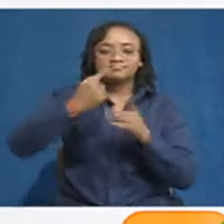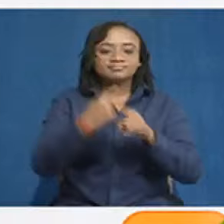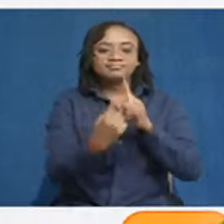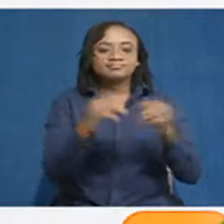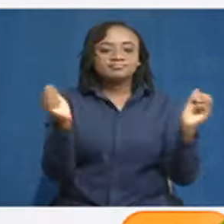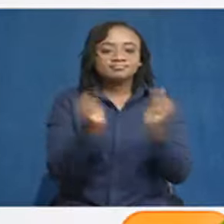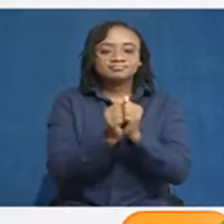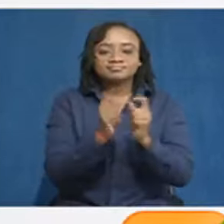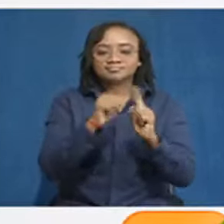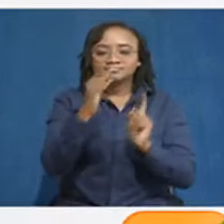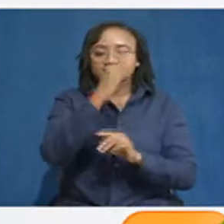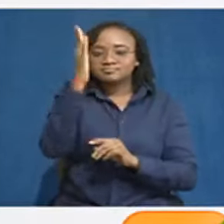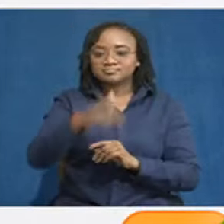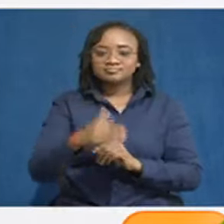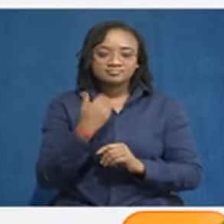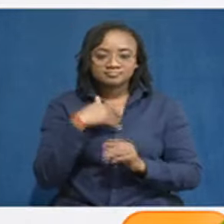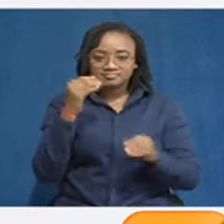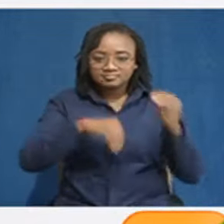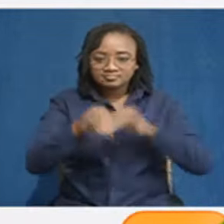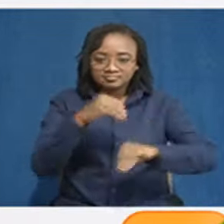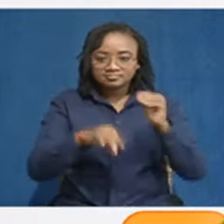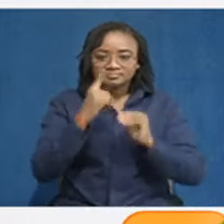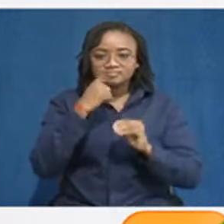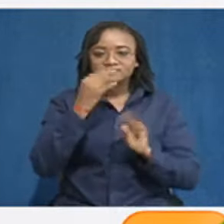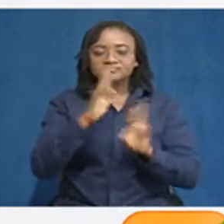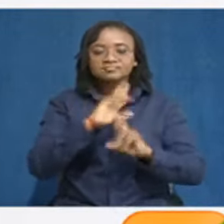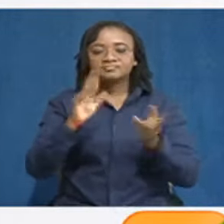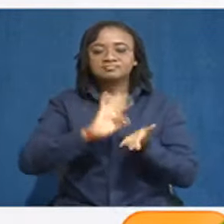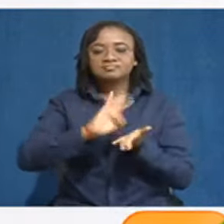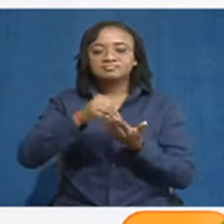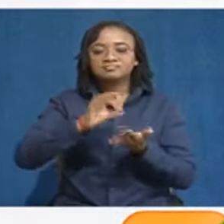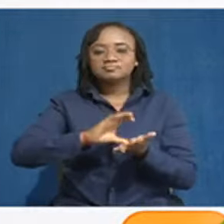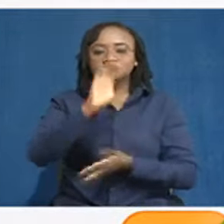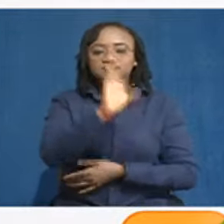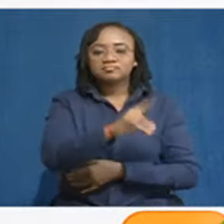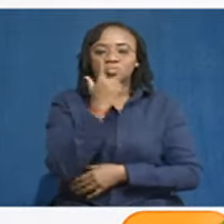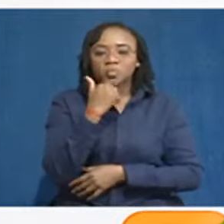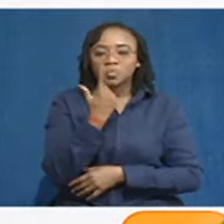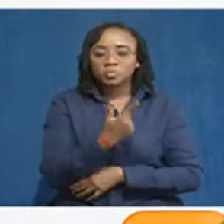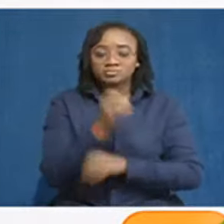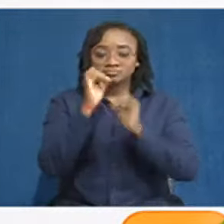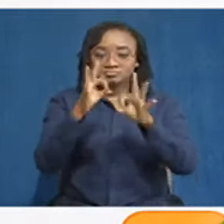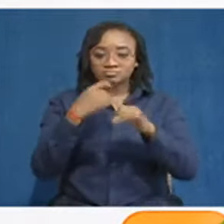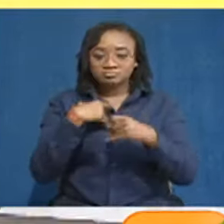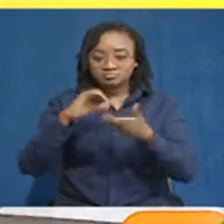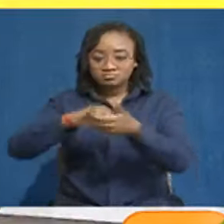fund such a federation? If you have a federation that is owned by three people,